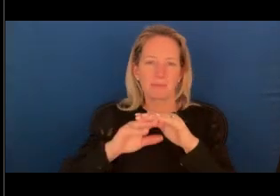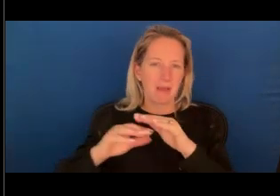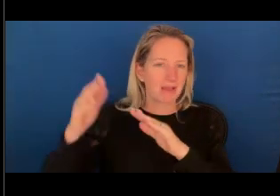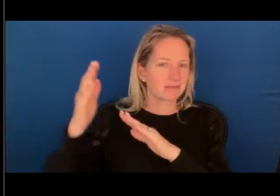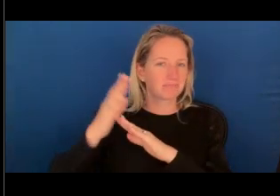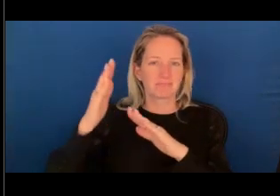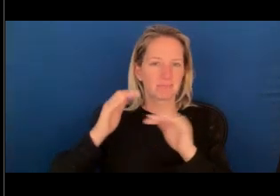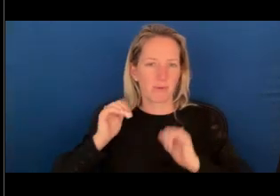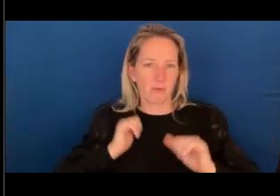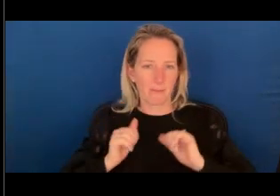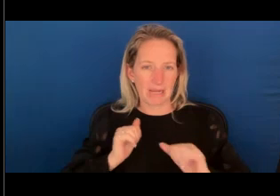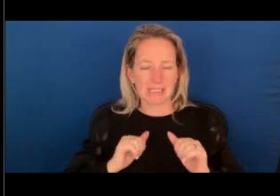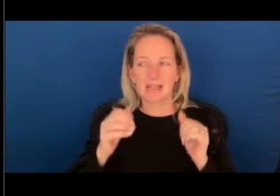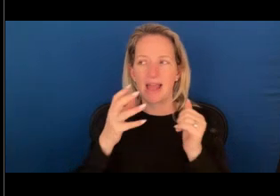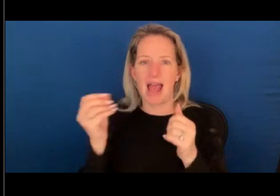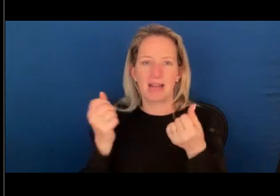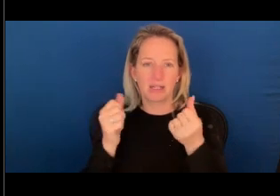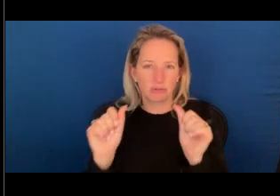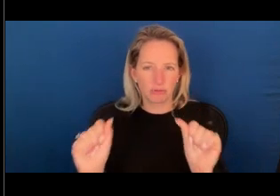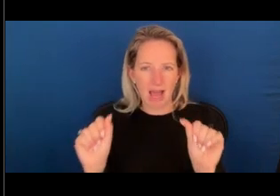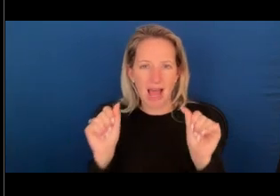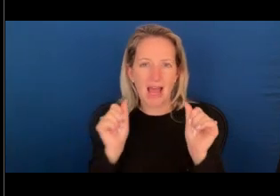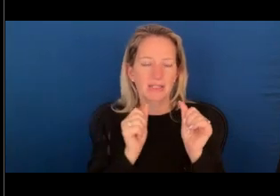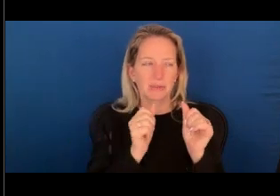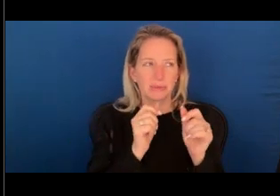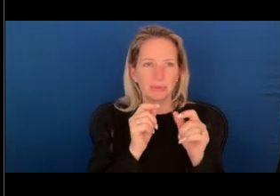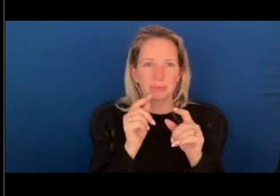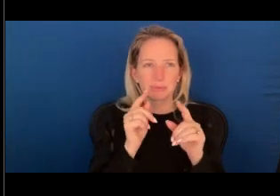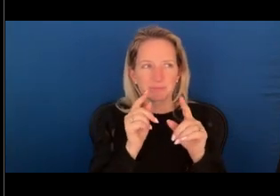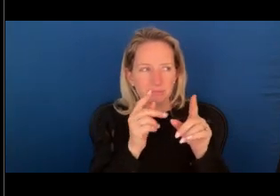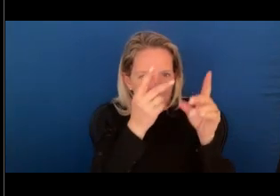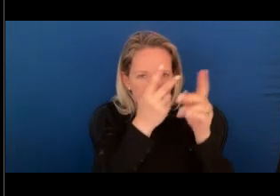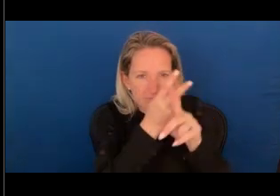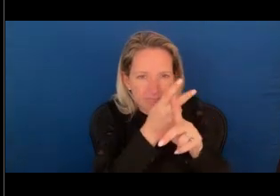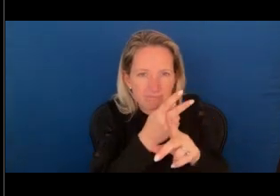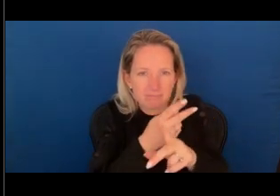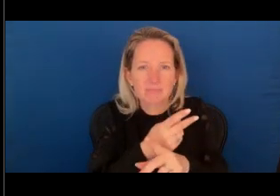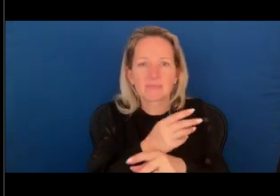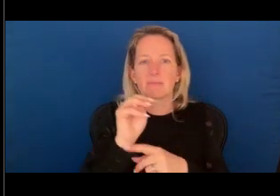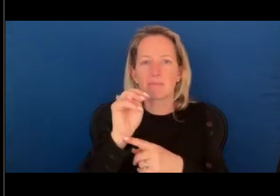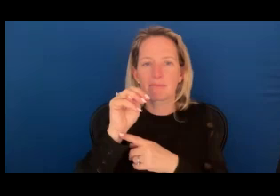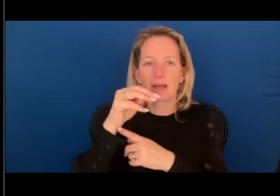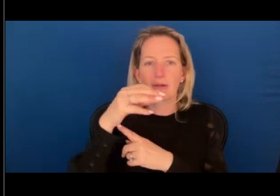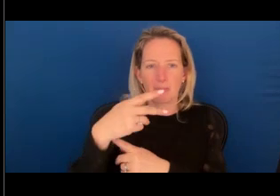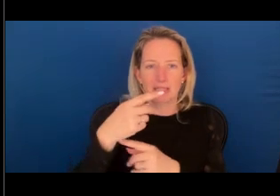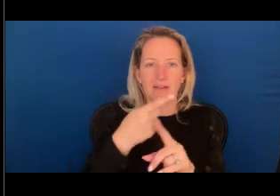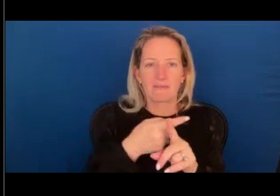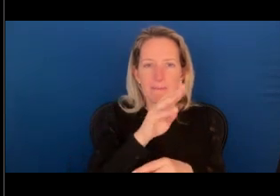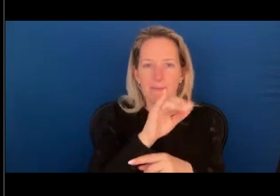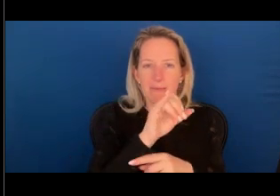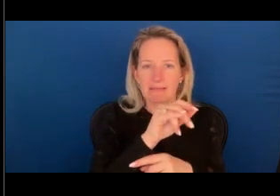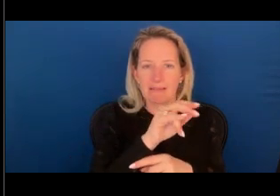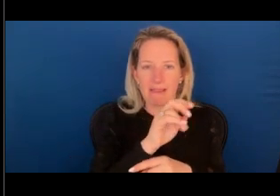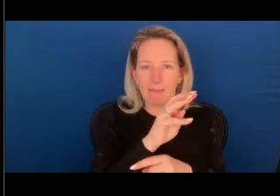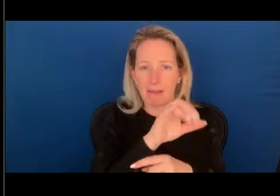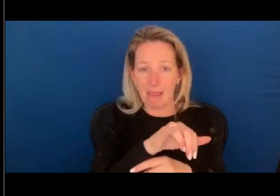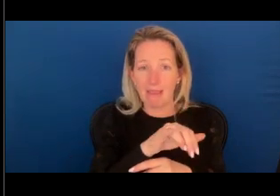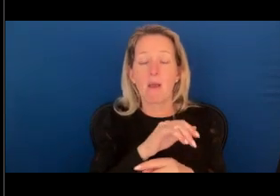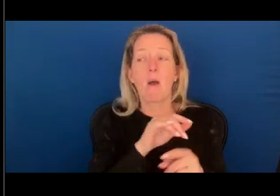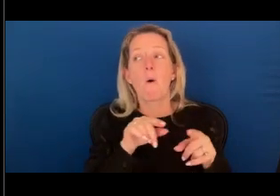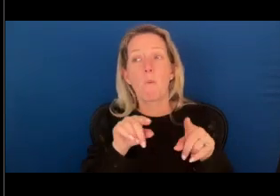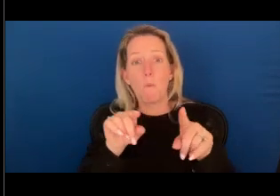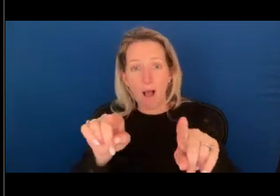discharge of microplastics to the Biscayne Bay while providing the flood control or while meeting the flood